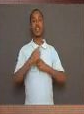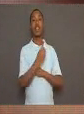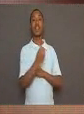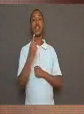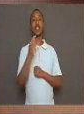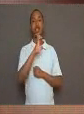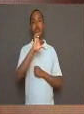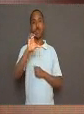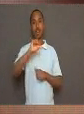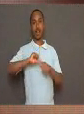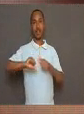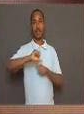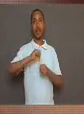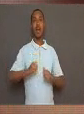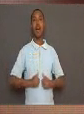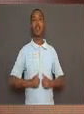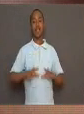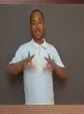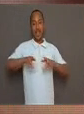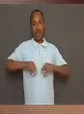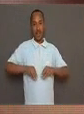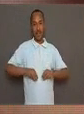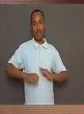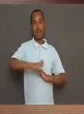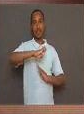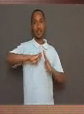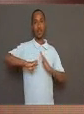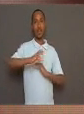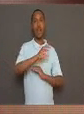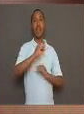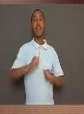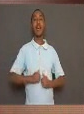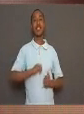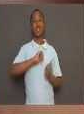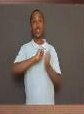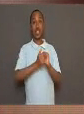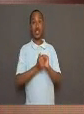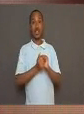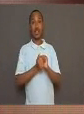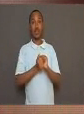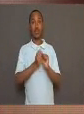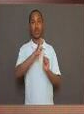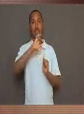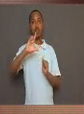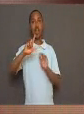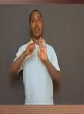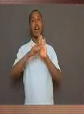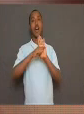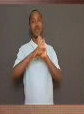each chlorine atom has gained an electron and has changed to a chloride